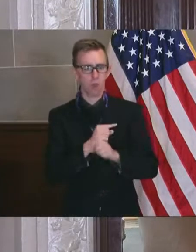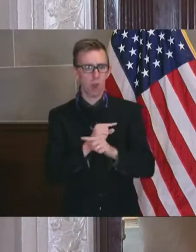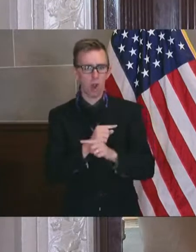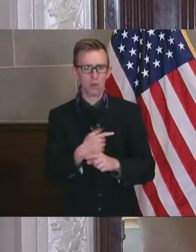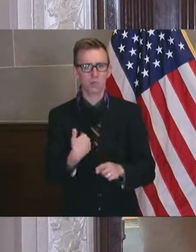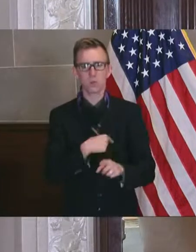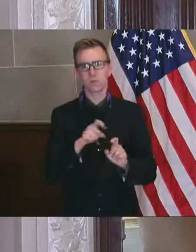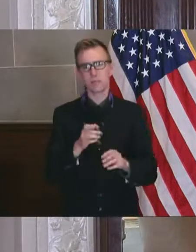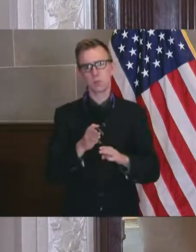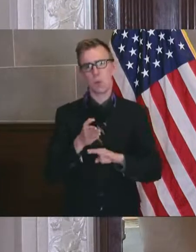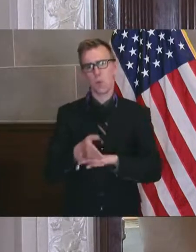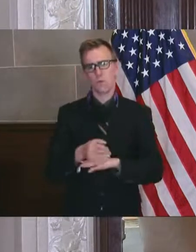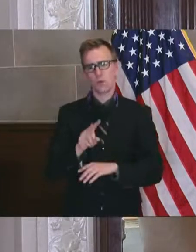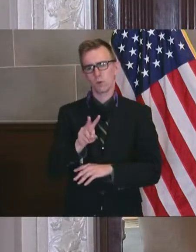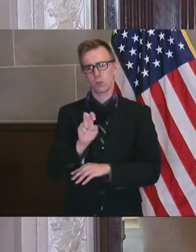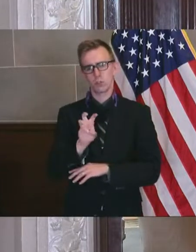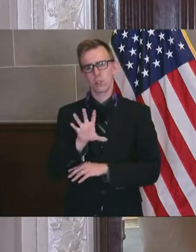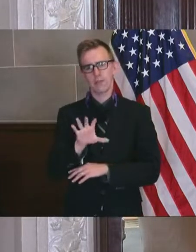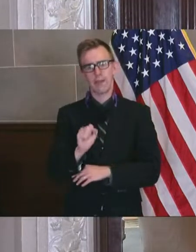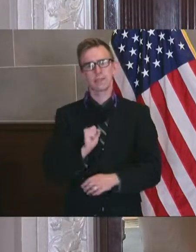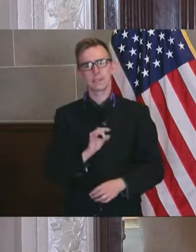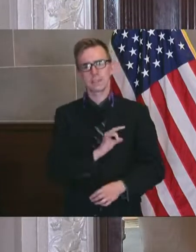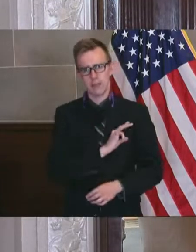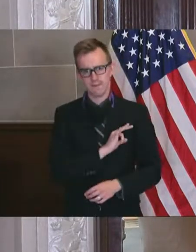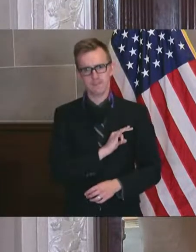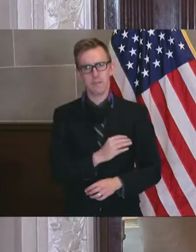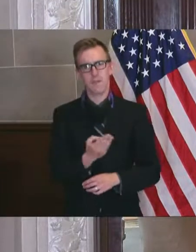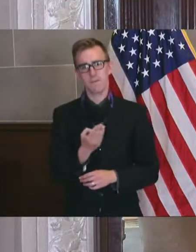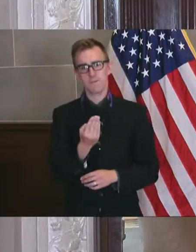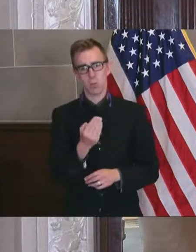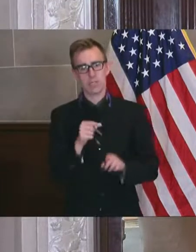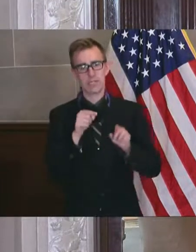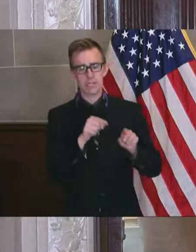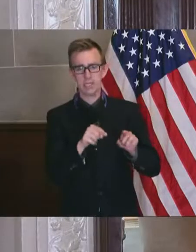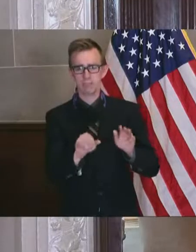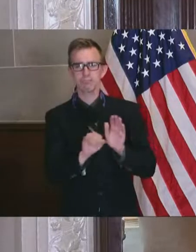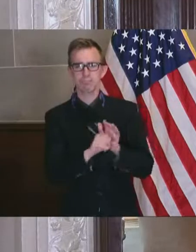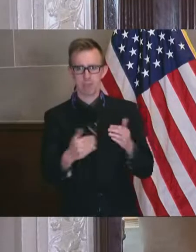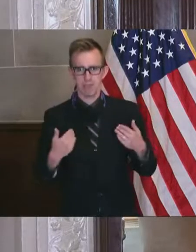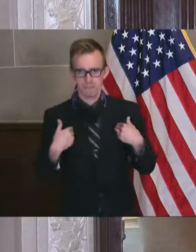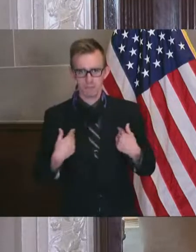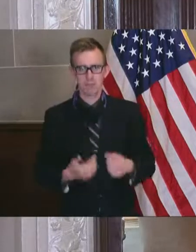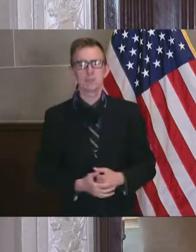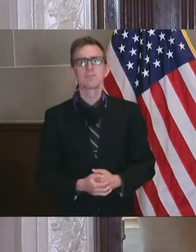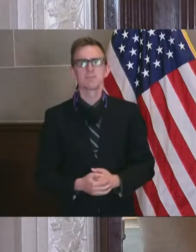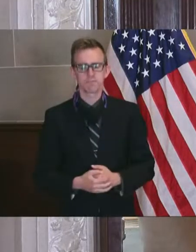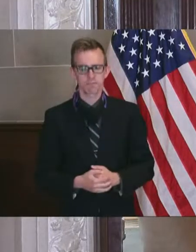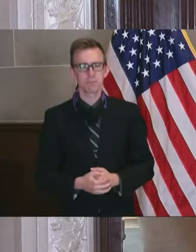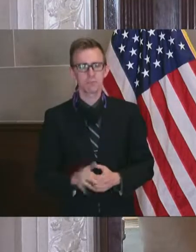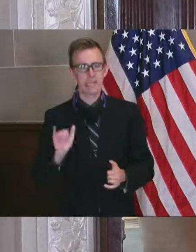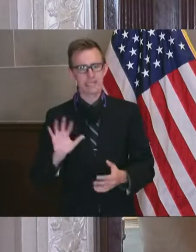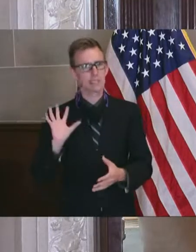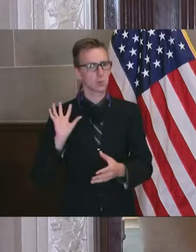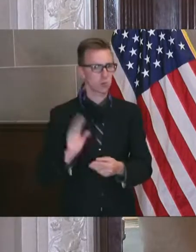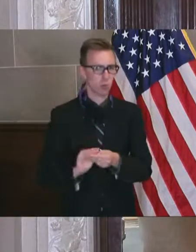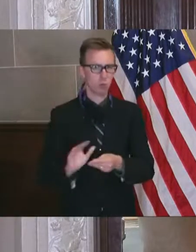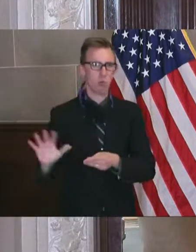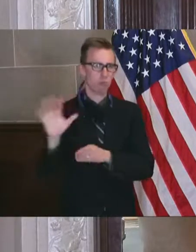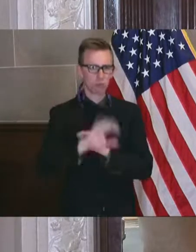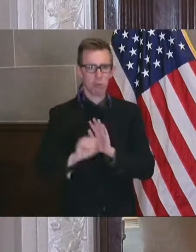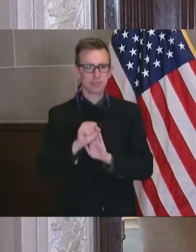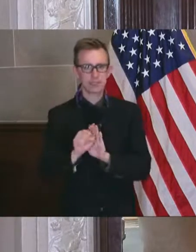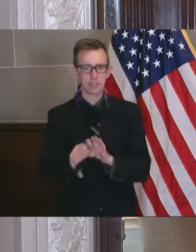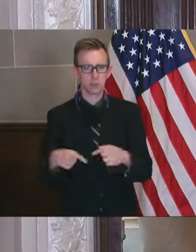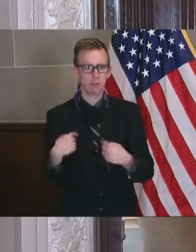over 265 staff, 14 of which have tested positive total across the state so